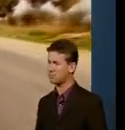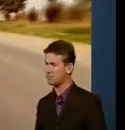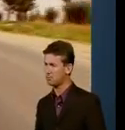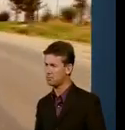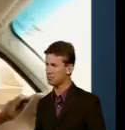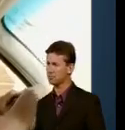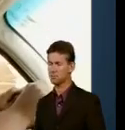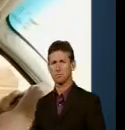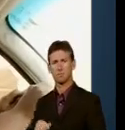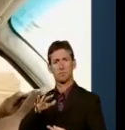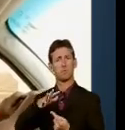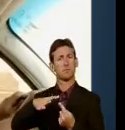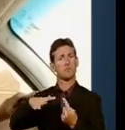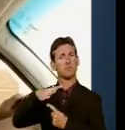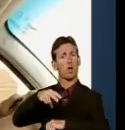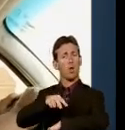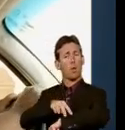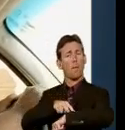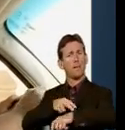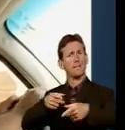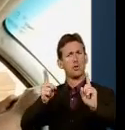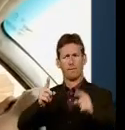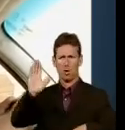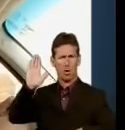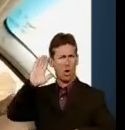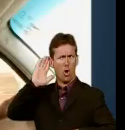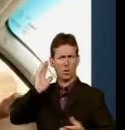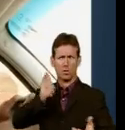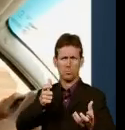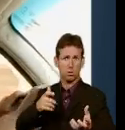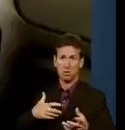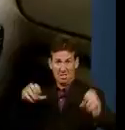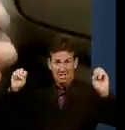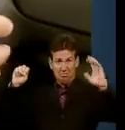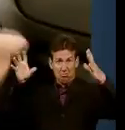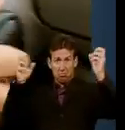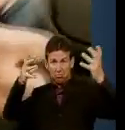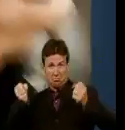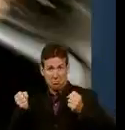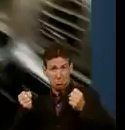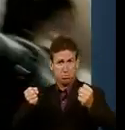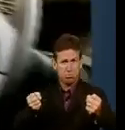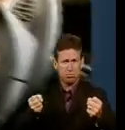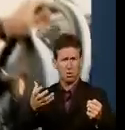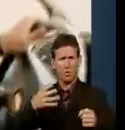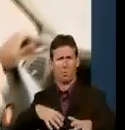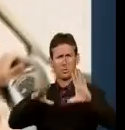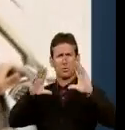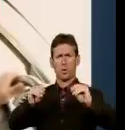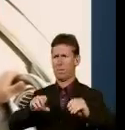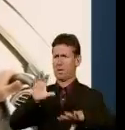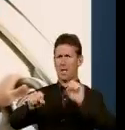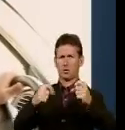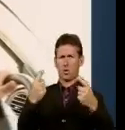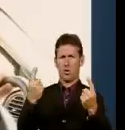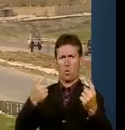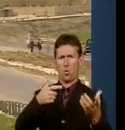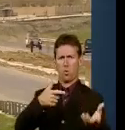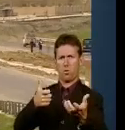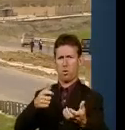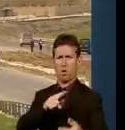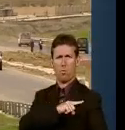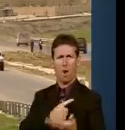The local police chief who'd heard the gunshots was rushing to the scene. He wanted to stop the gunmen leaving, find out who they were.